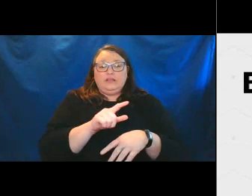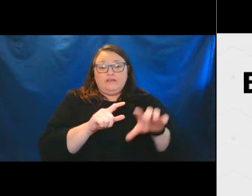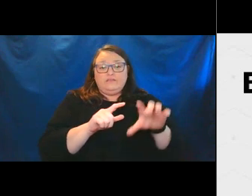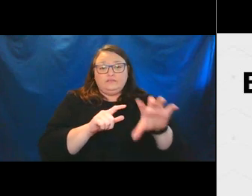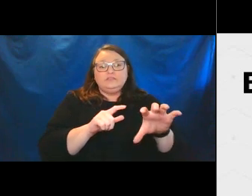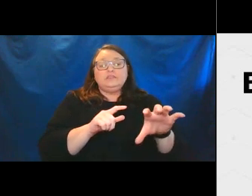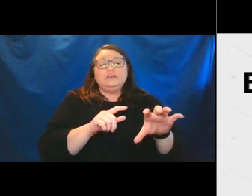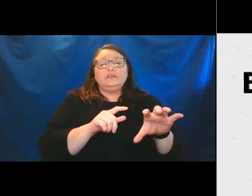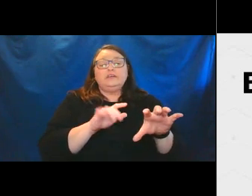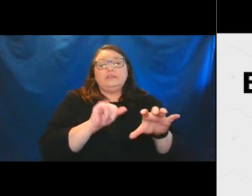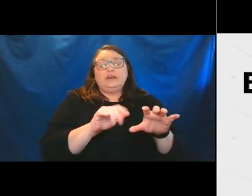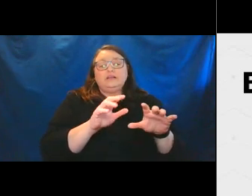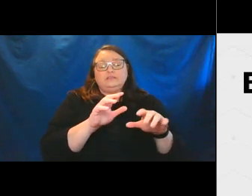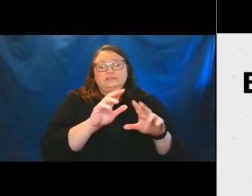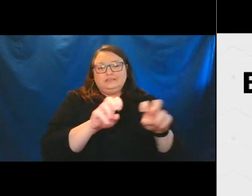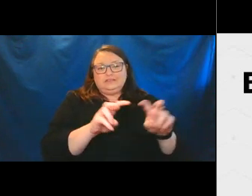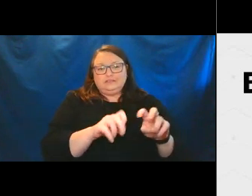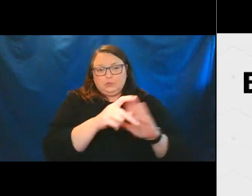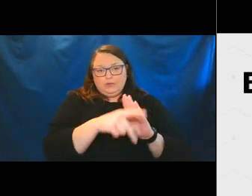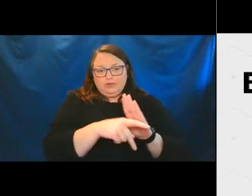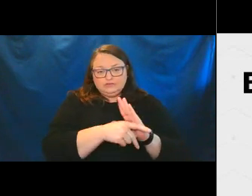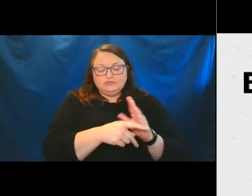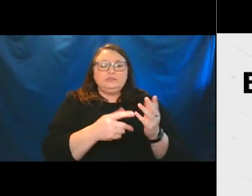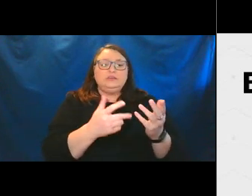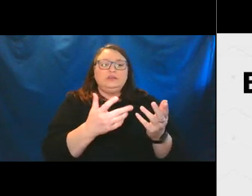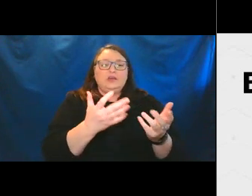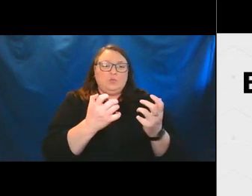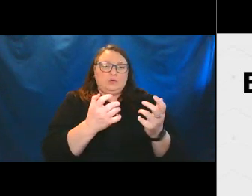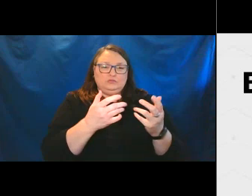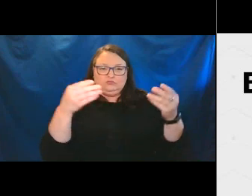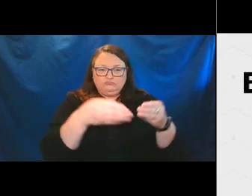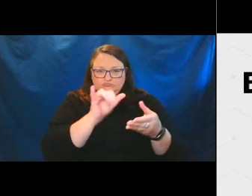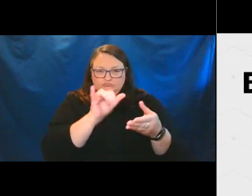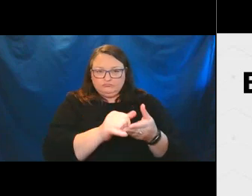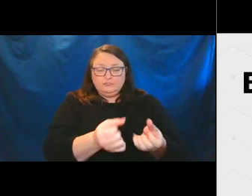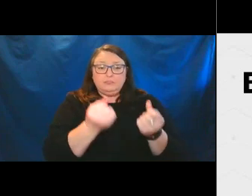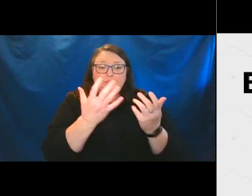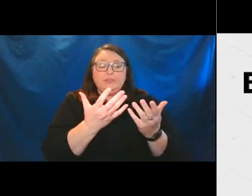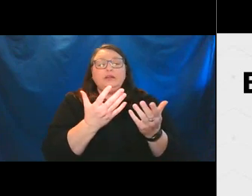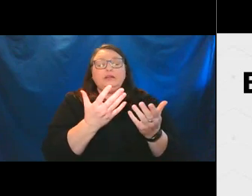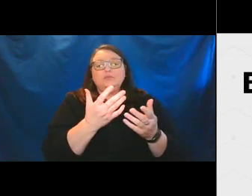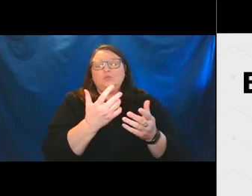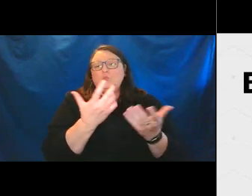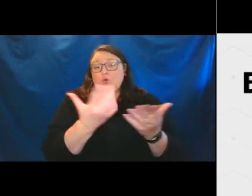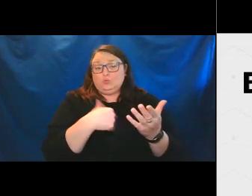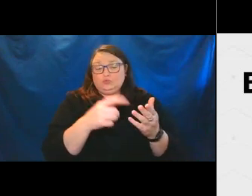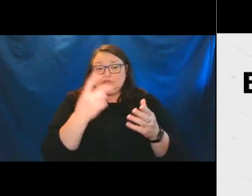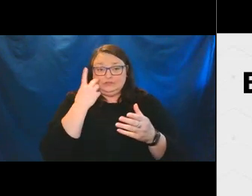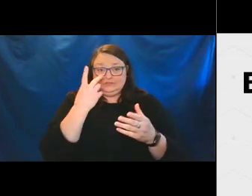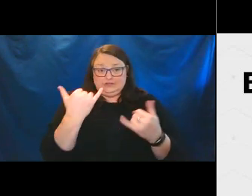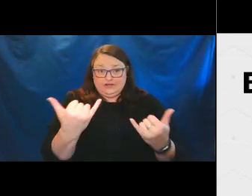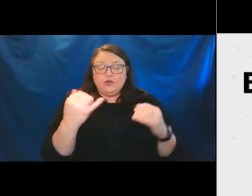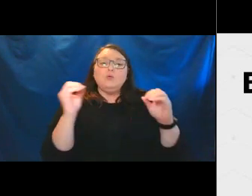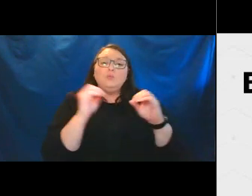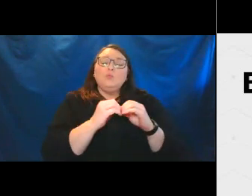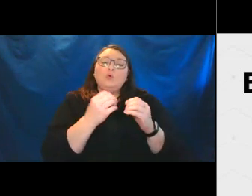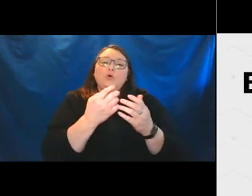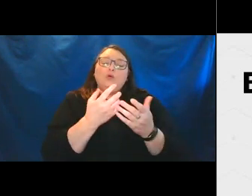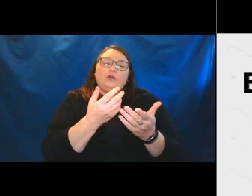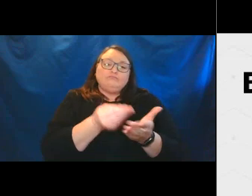Assessment and Policy. And I just wanted to highlight that because a lot of what we're seeing as more research and funding is being directed towards the Arctic and climate